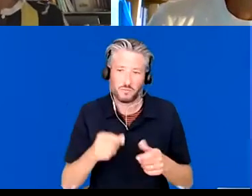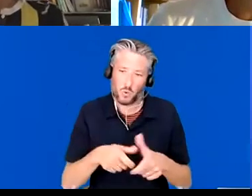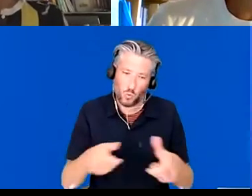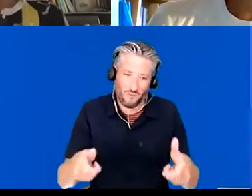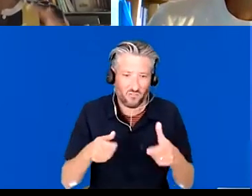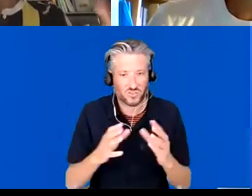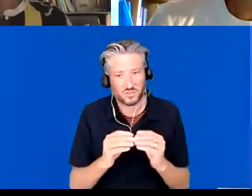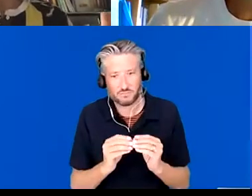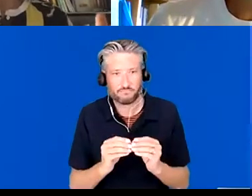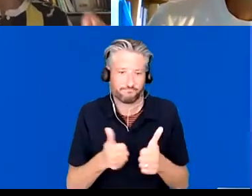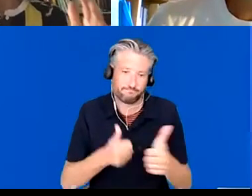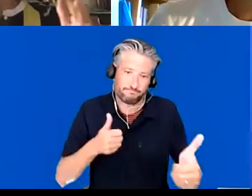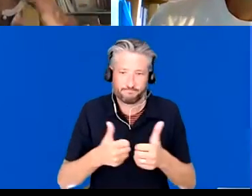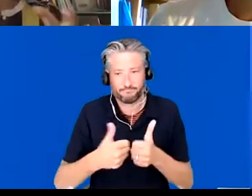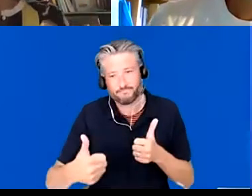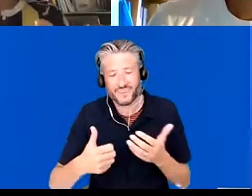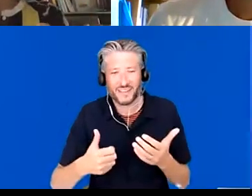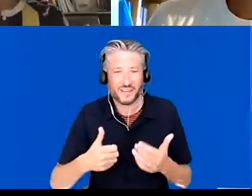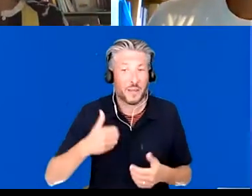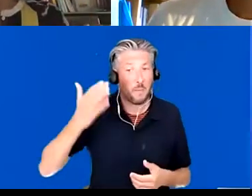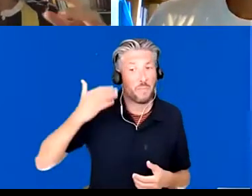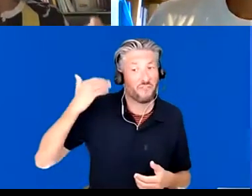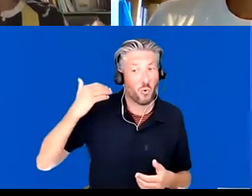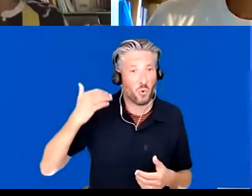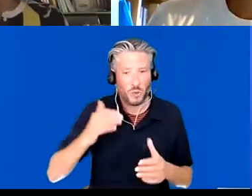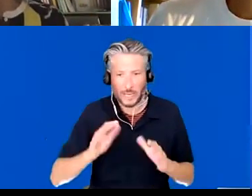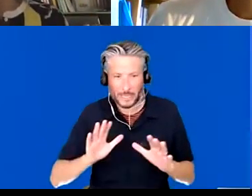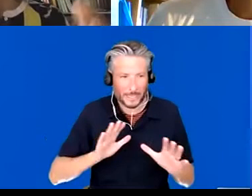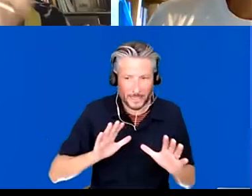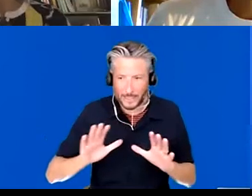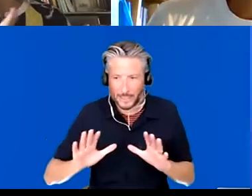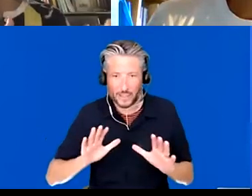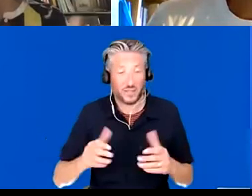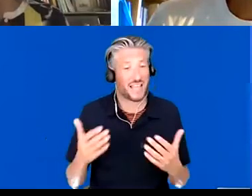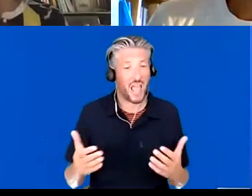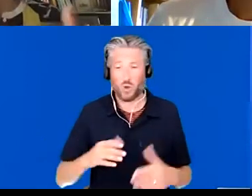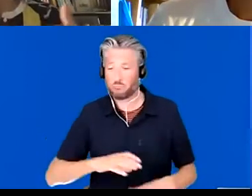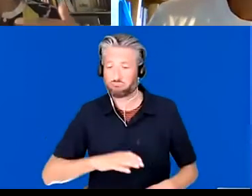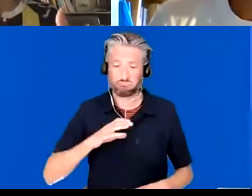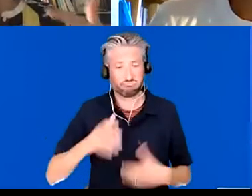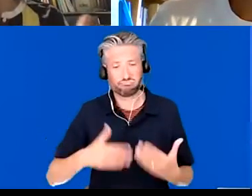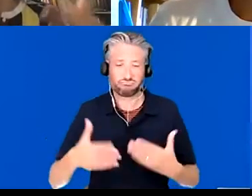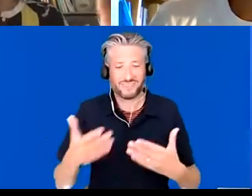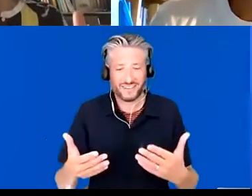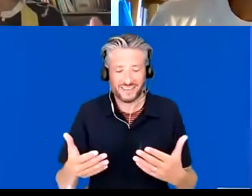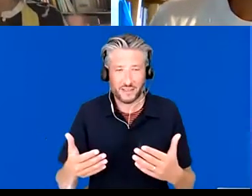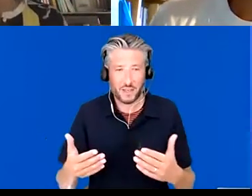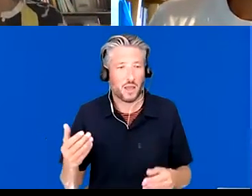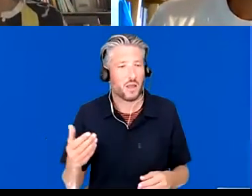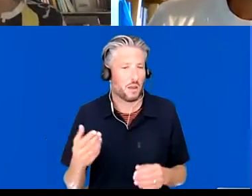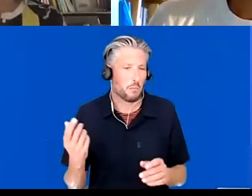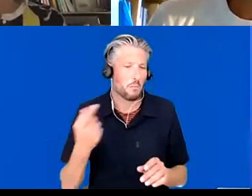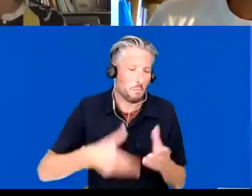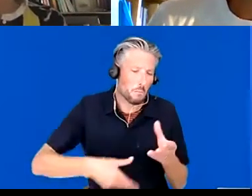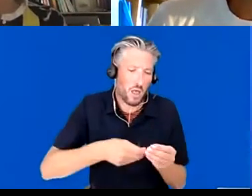point weren't as courageous, or just said, oh, that's enough. People might be overburdened. They might be tired after a whole day of watching this and